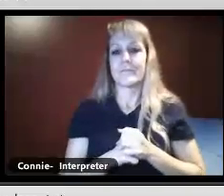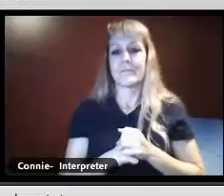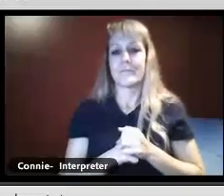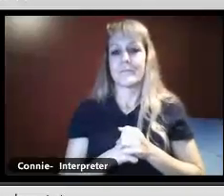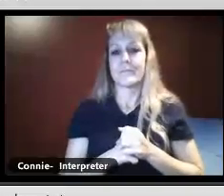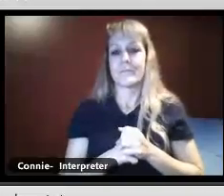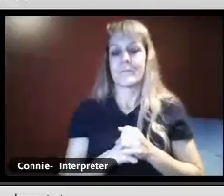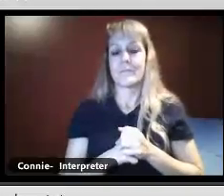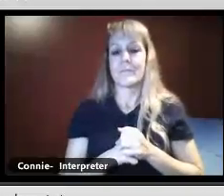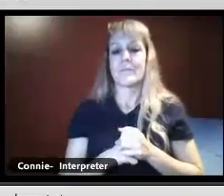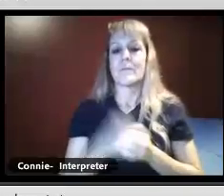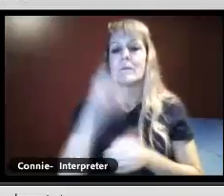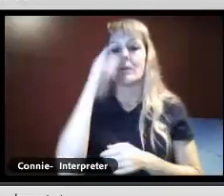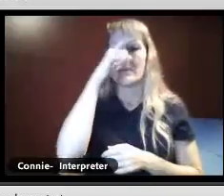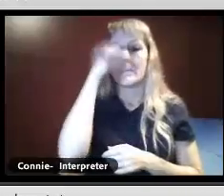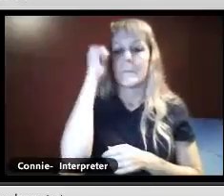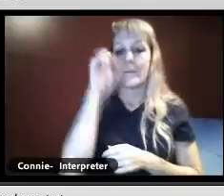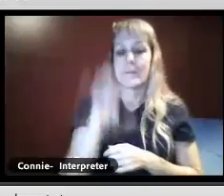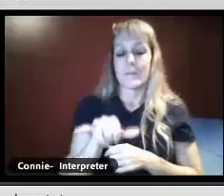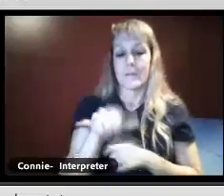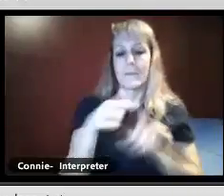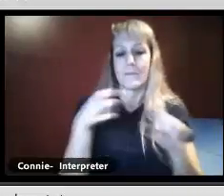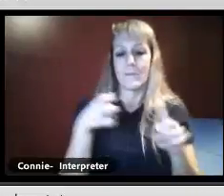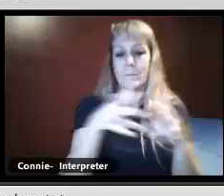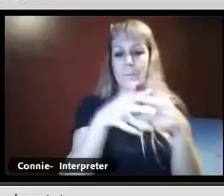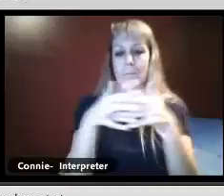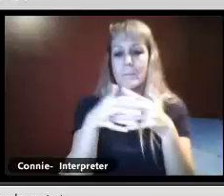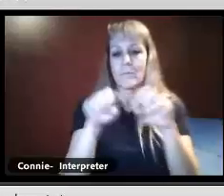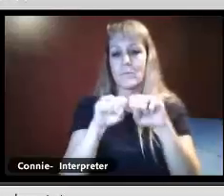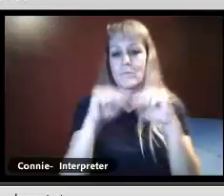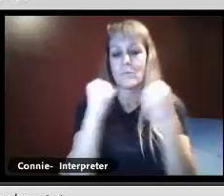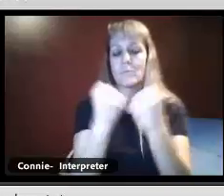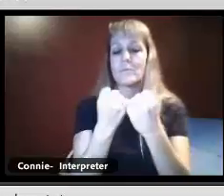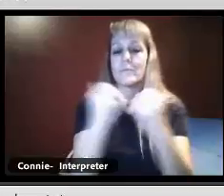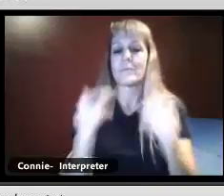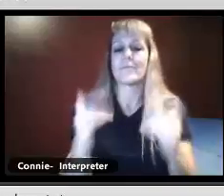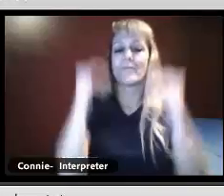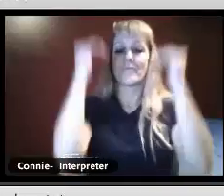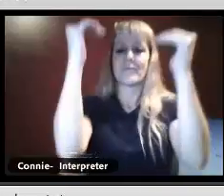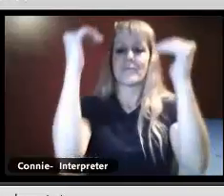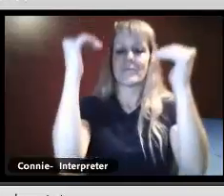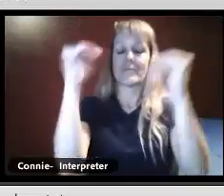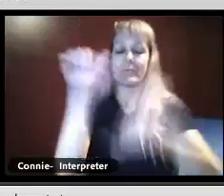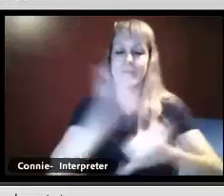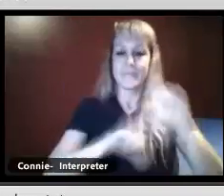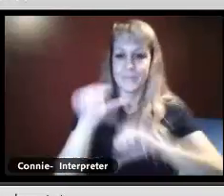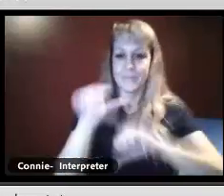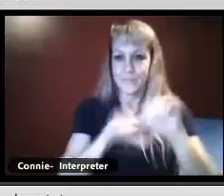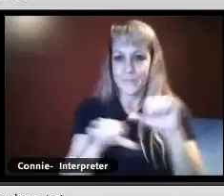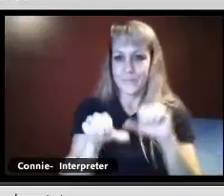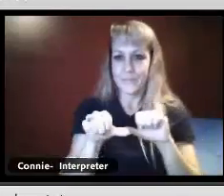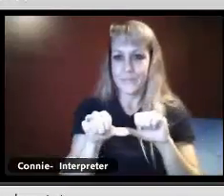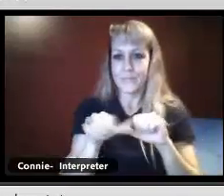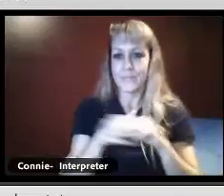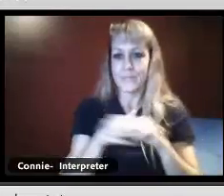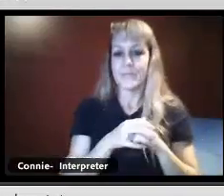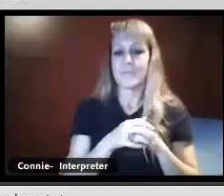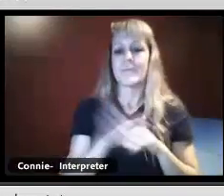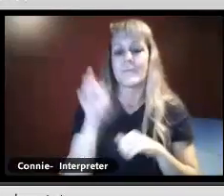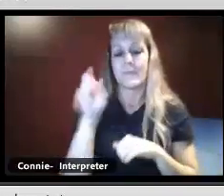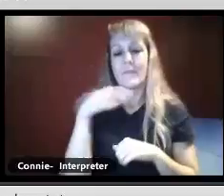And because this comes from the American Association for the Advancement of Science, not only would I be remiss in not bringing it